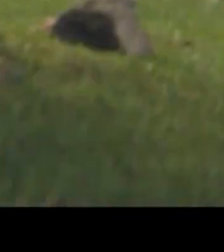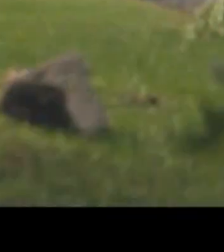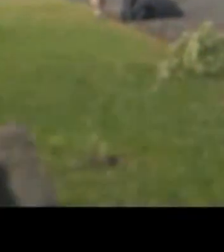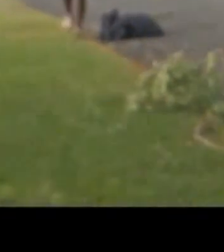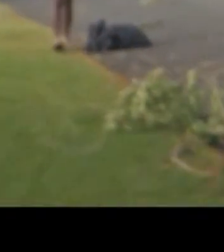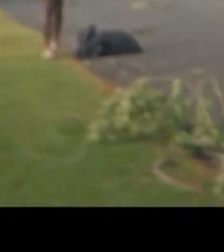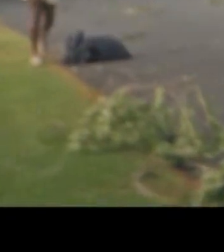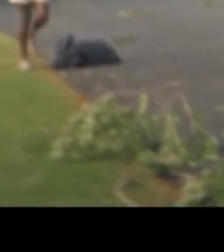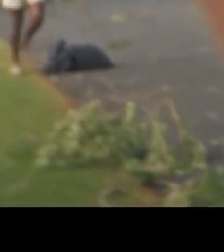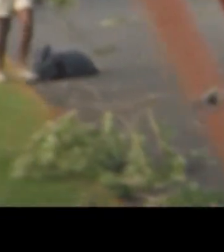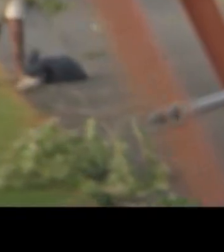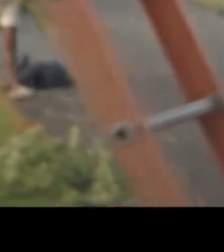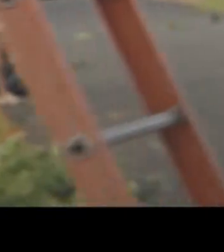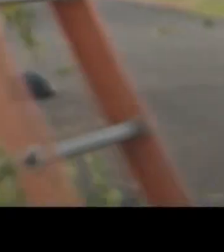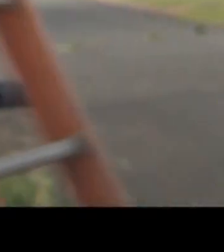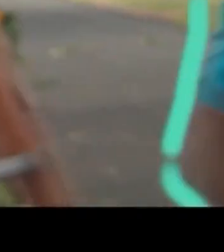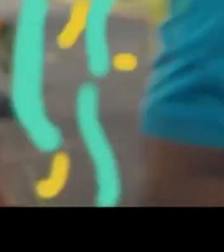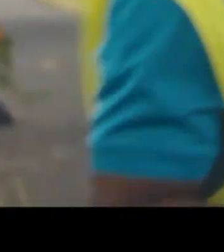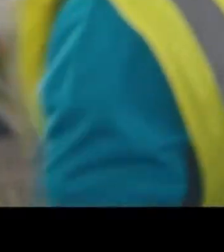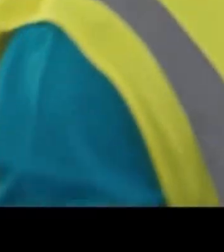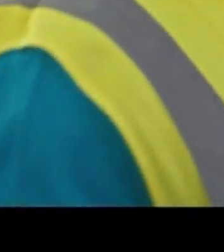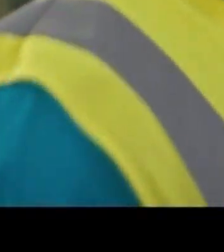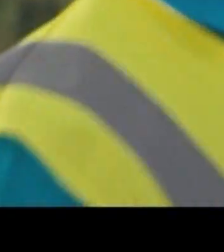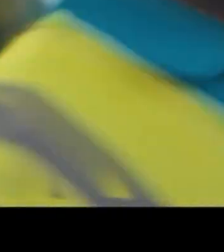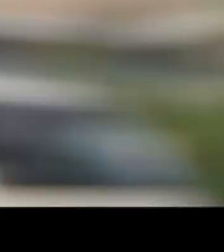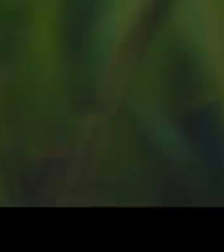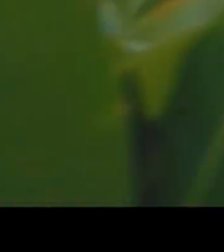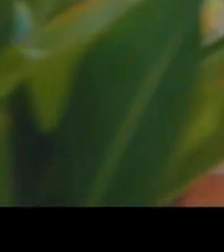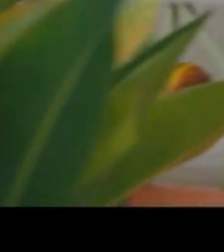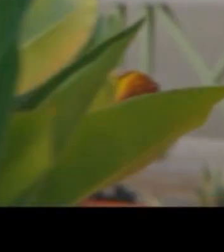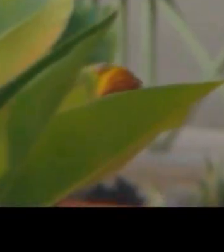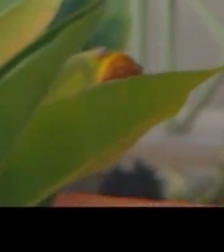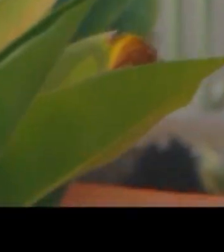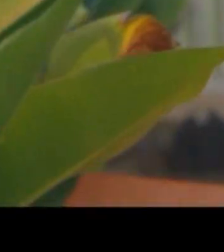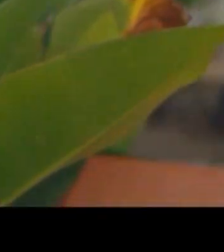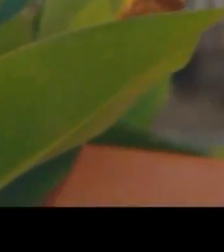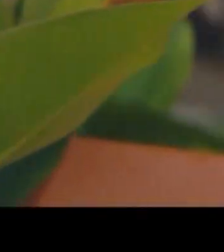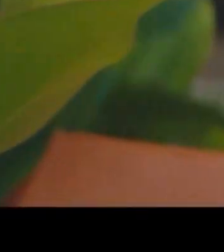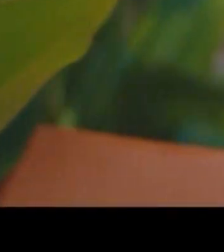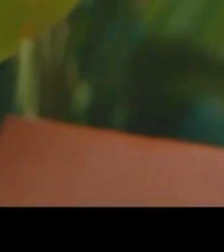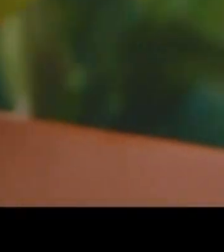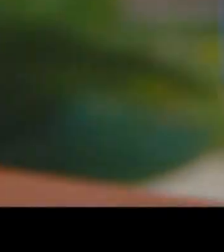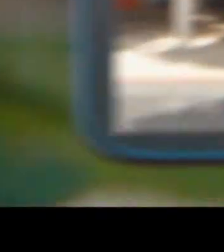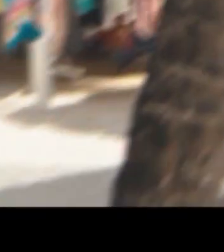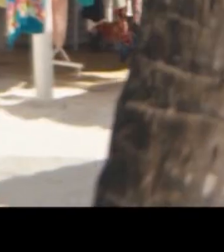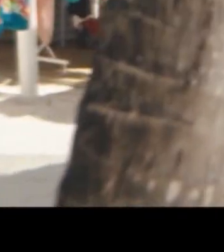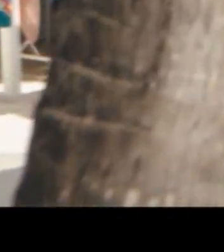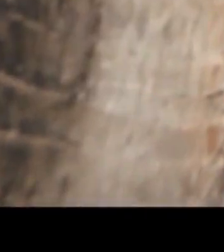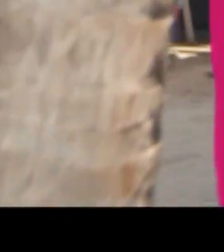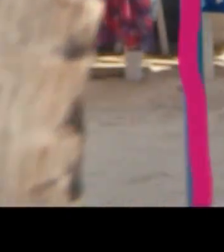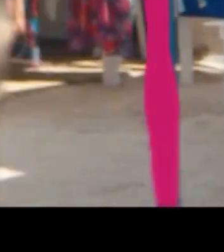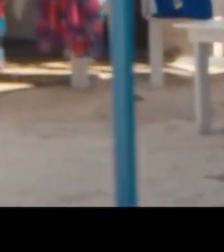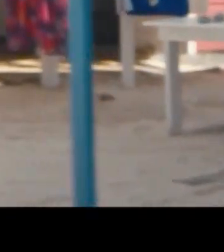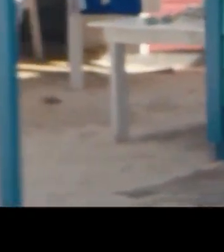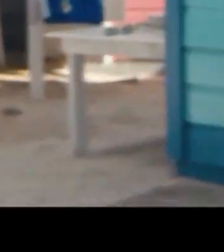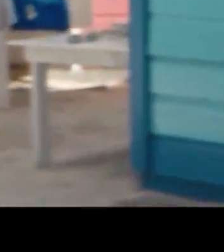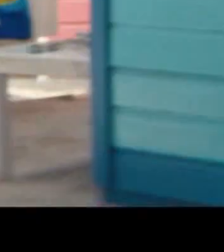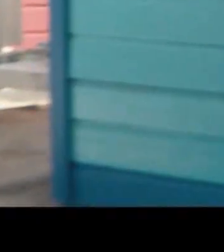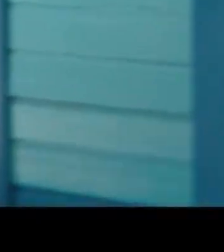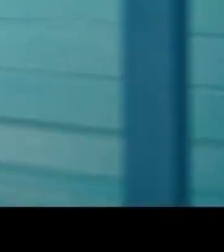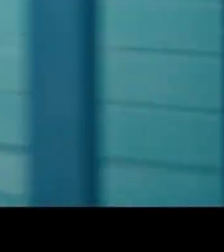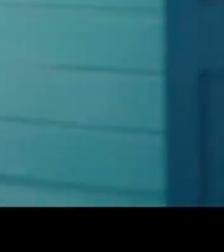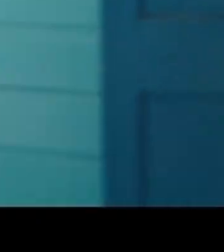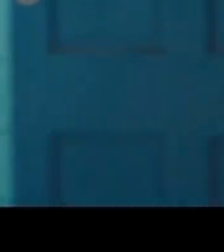Rhythm is resilience in motion. So even when things go out of sync, we do what it takes to bring the rhythm back.